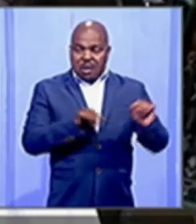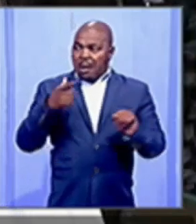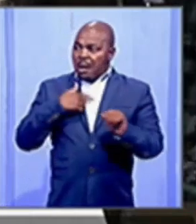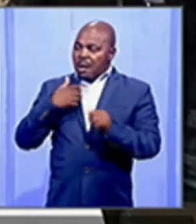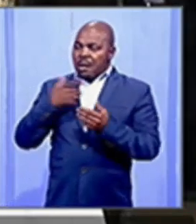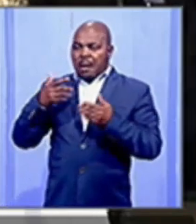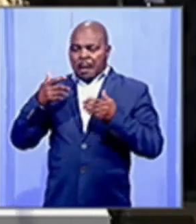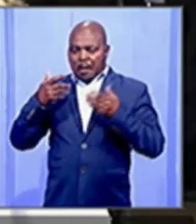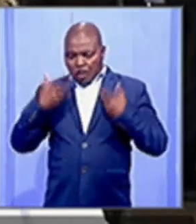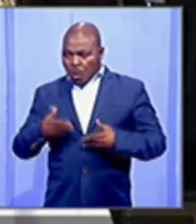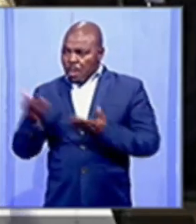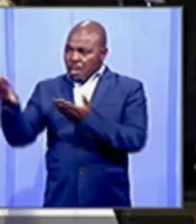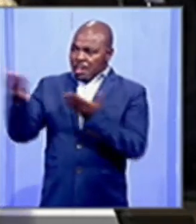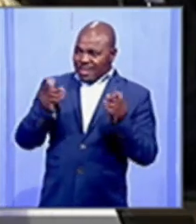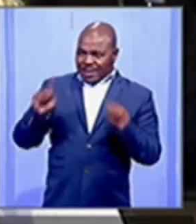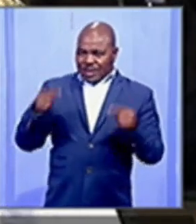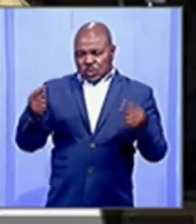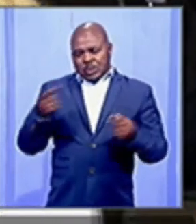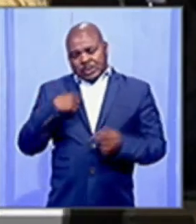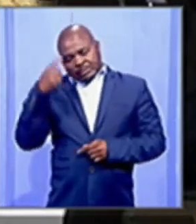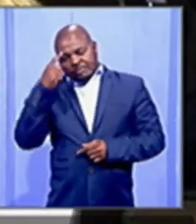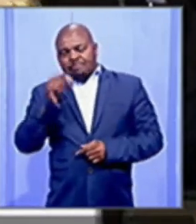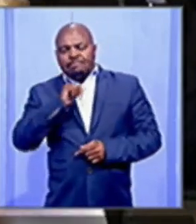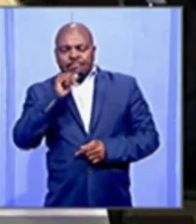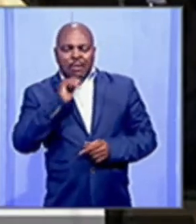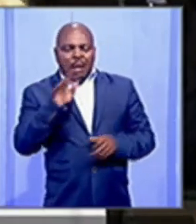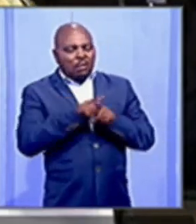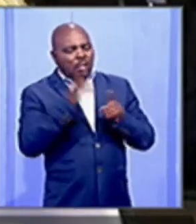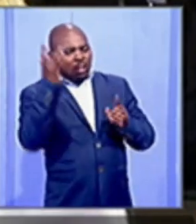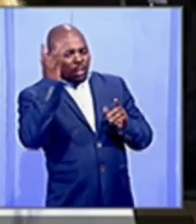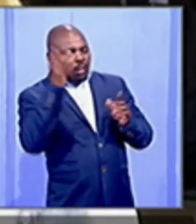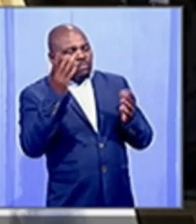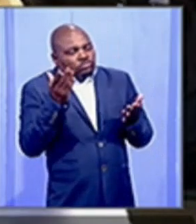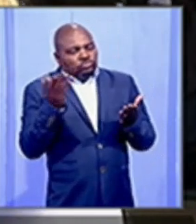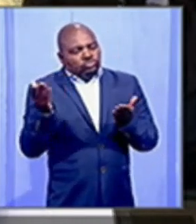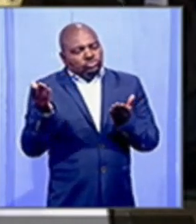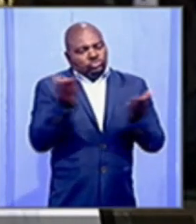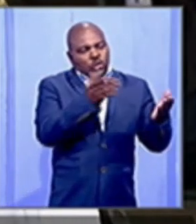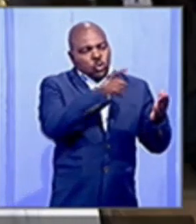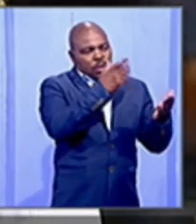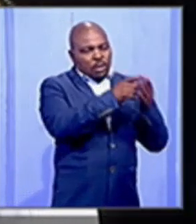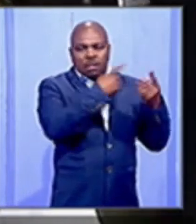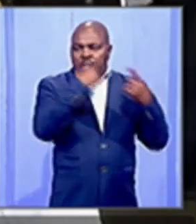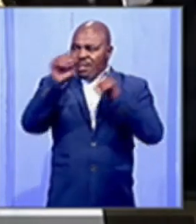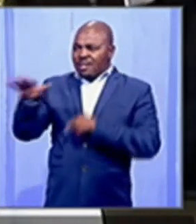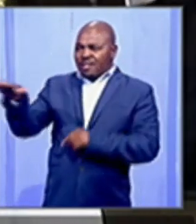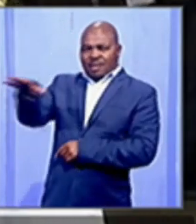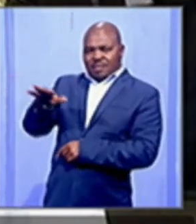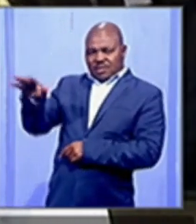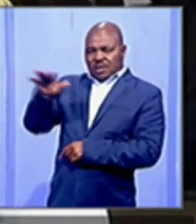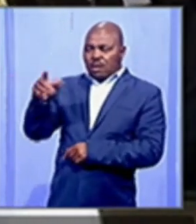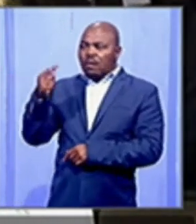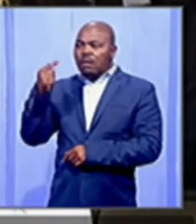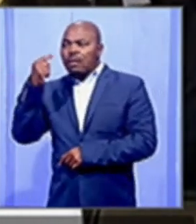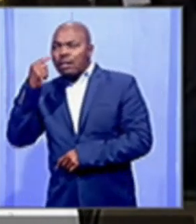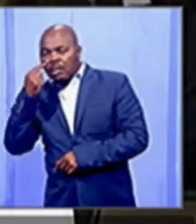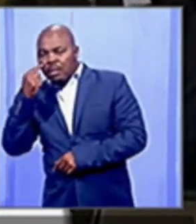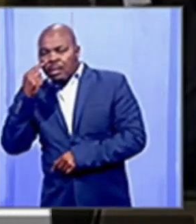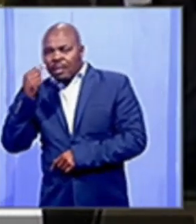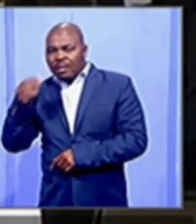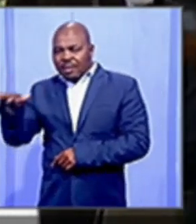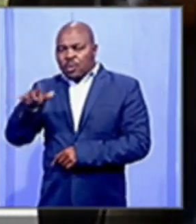develop symbolic reburial processes. We will take families to the sites in a way we are able